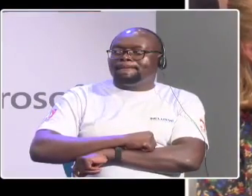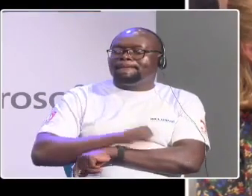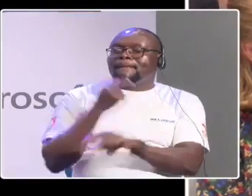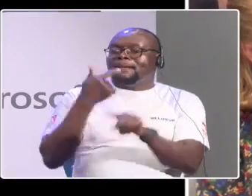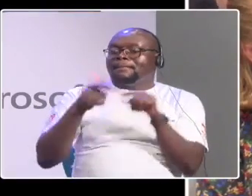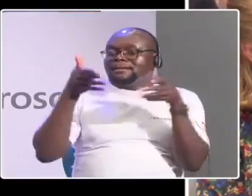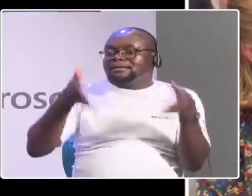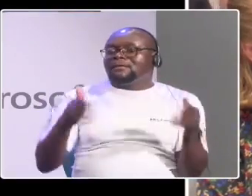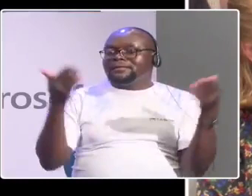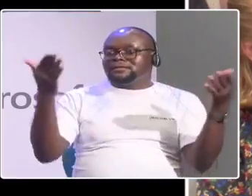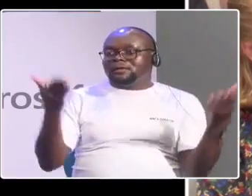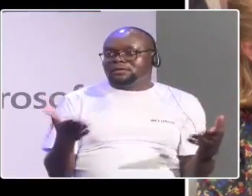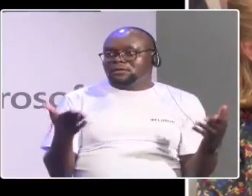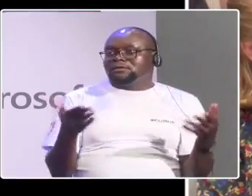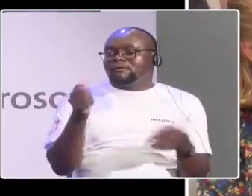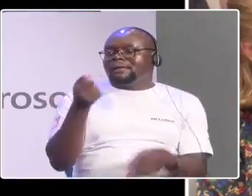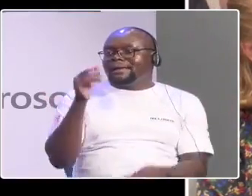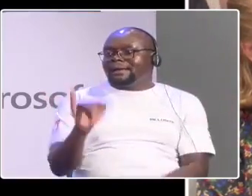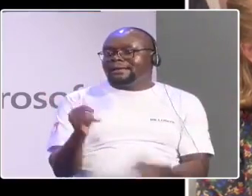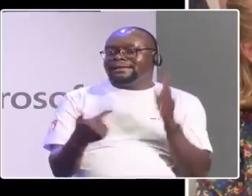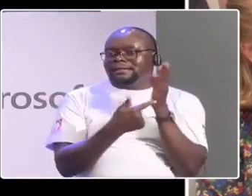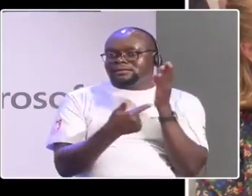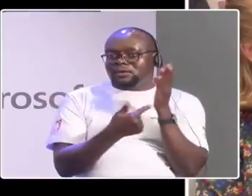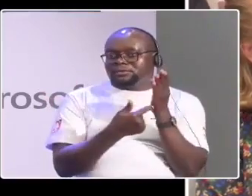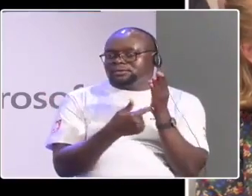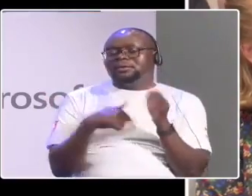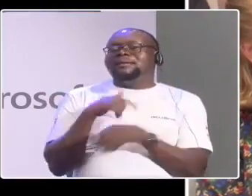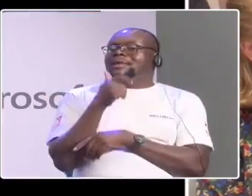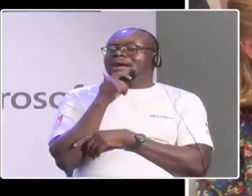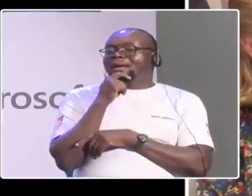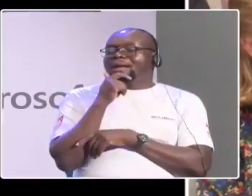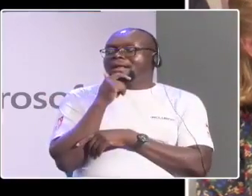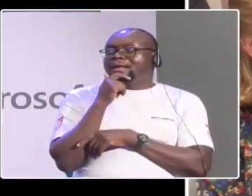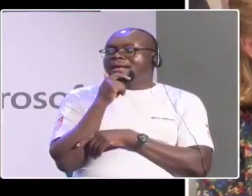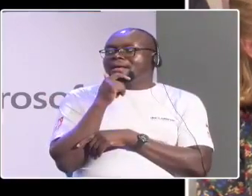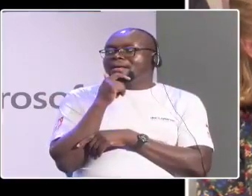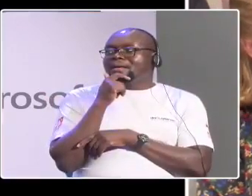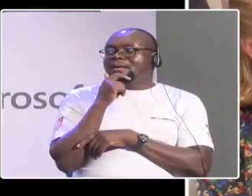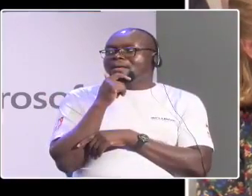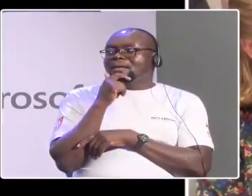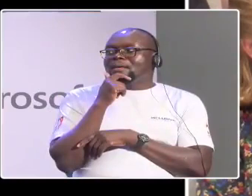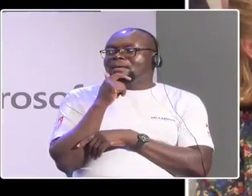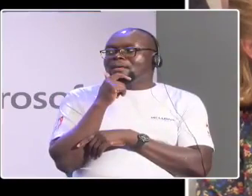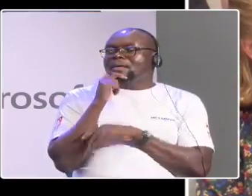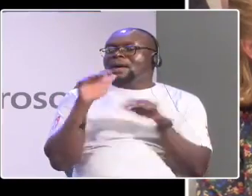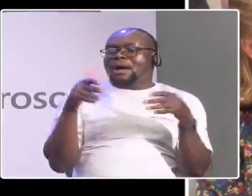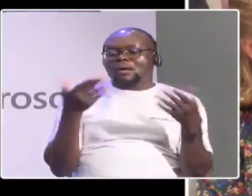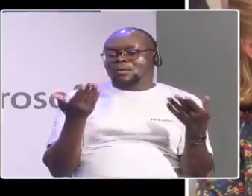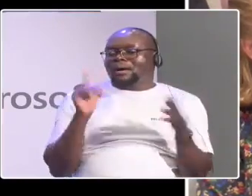But now this introduction of AI technologies, I'm wondering what and